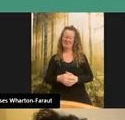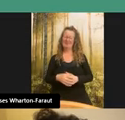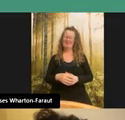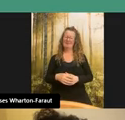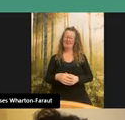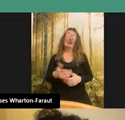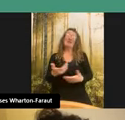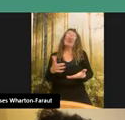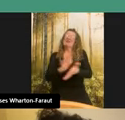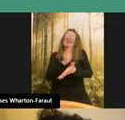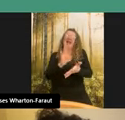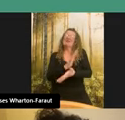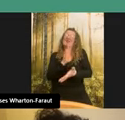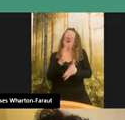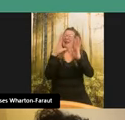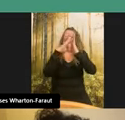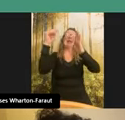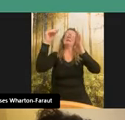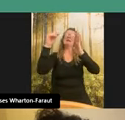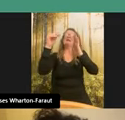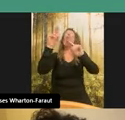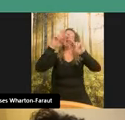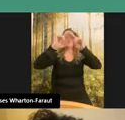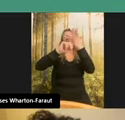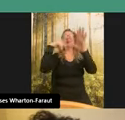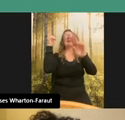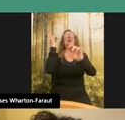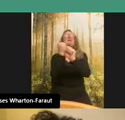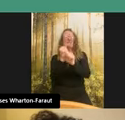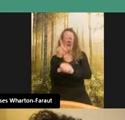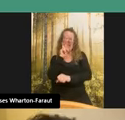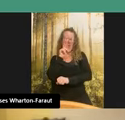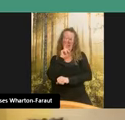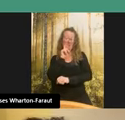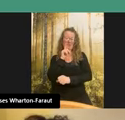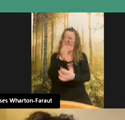I just really enjoyed having this flag woman here. And in the center of the room,